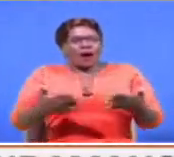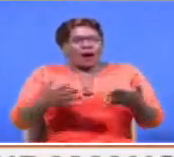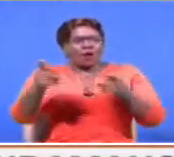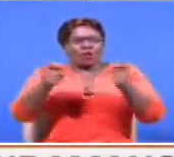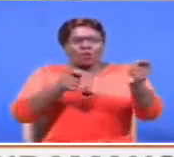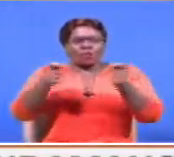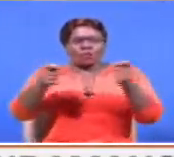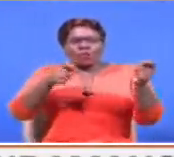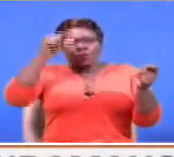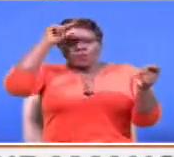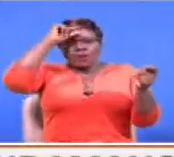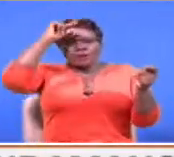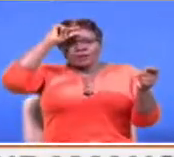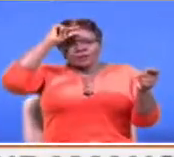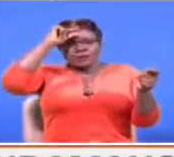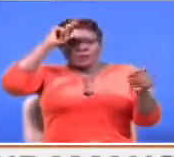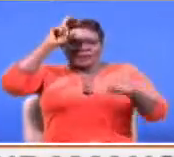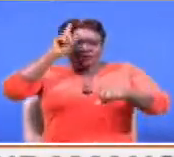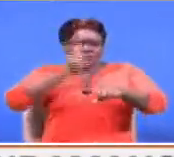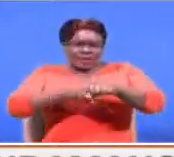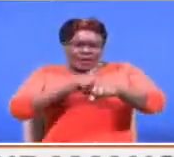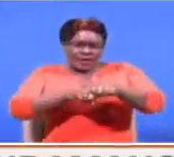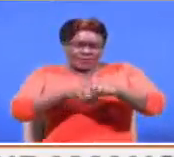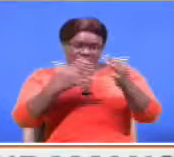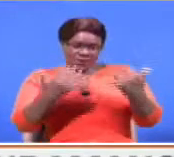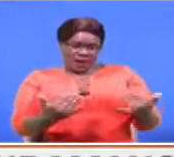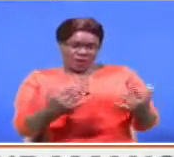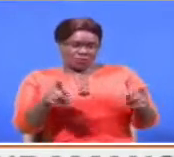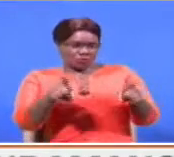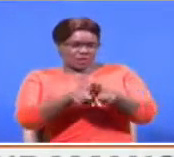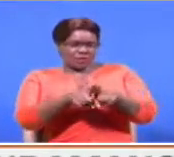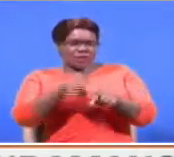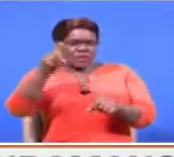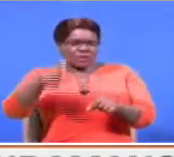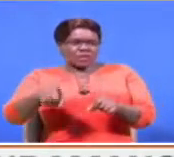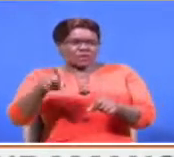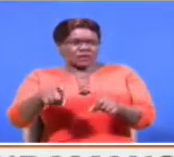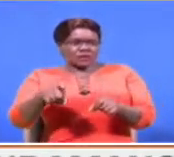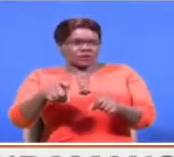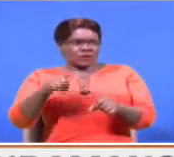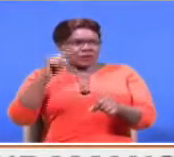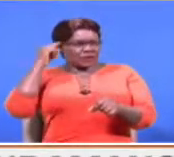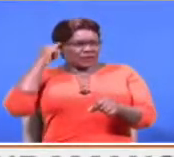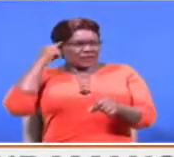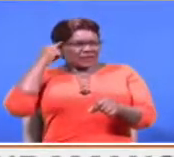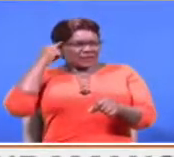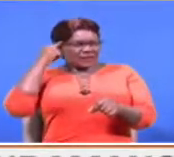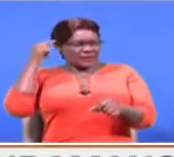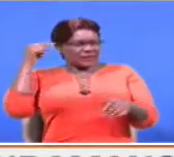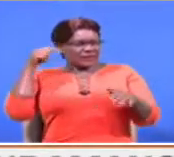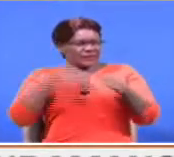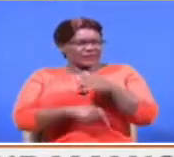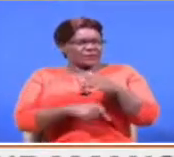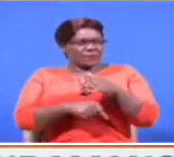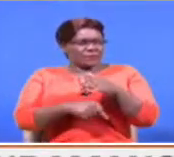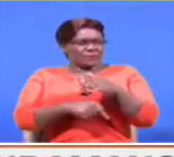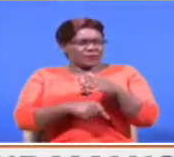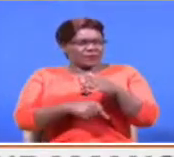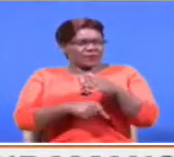utawala nchini. At a time like this, we need to dig deep into our reservoir of